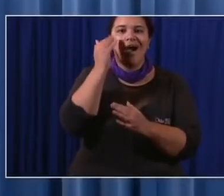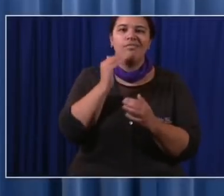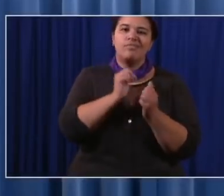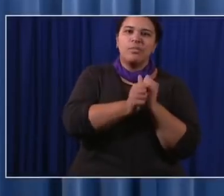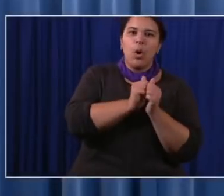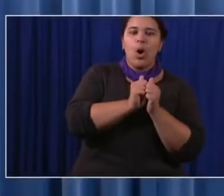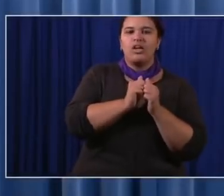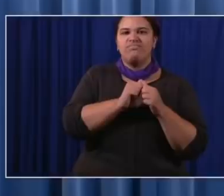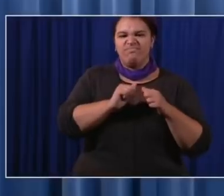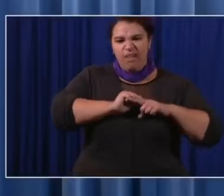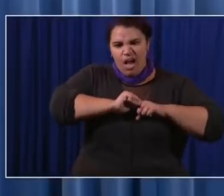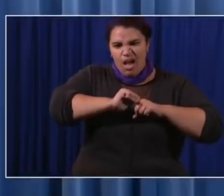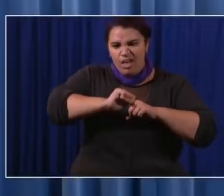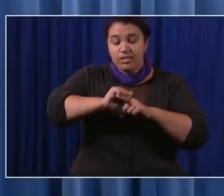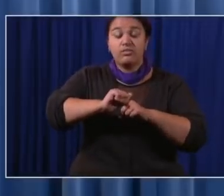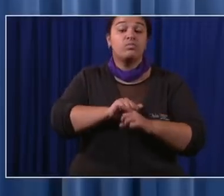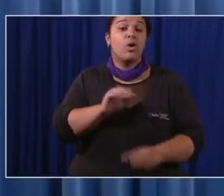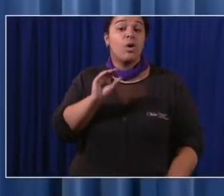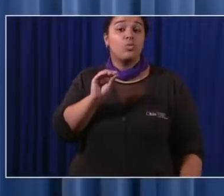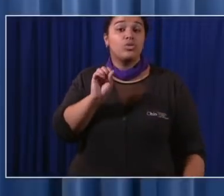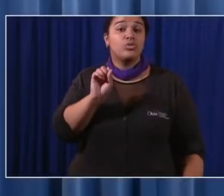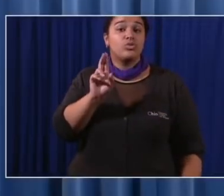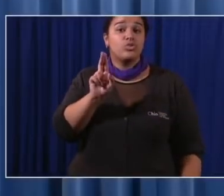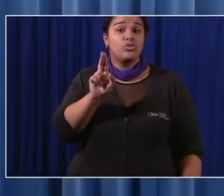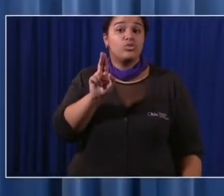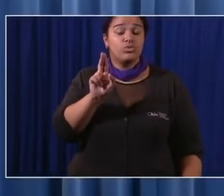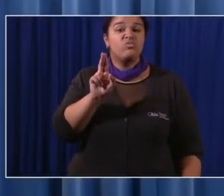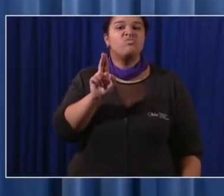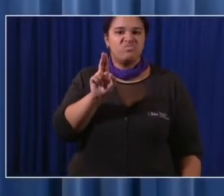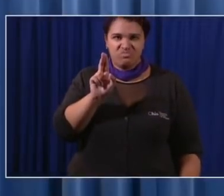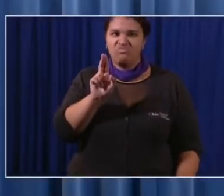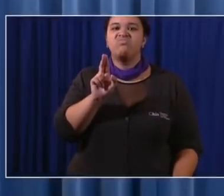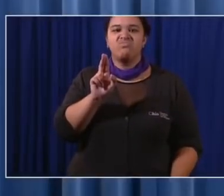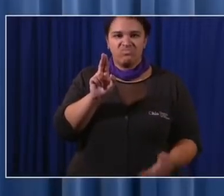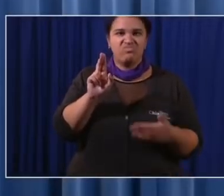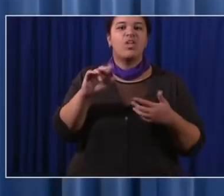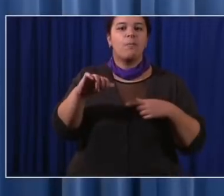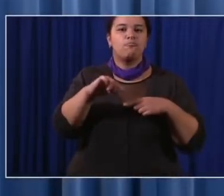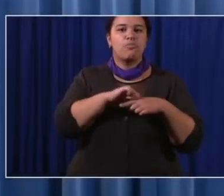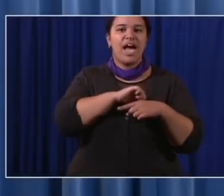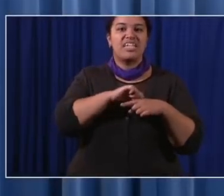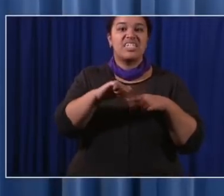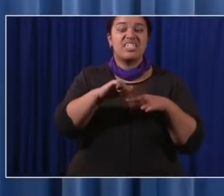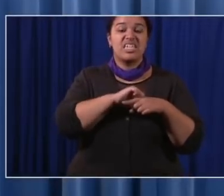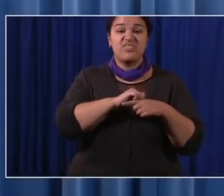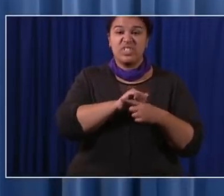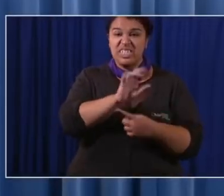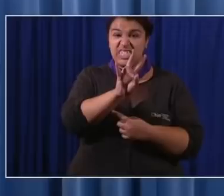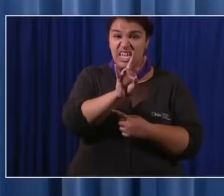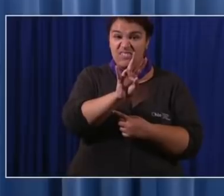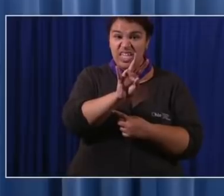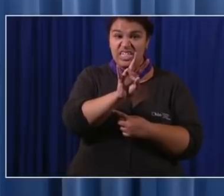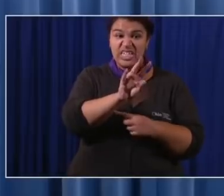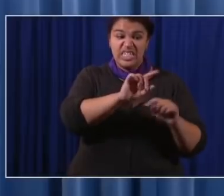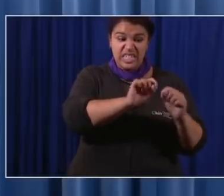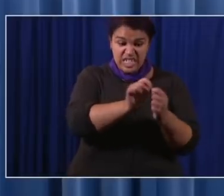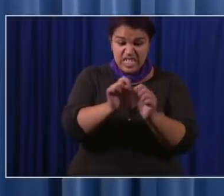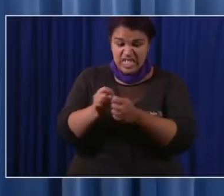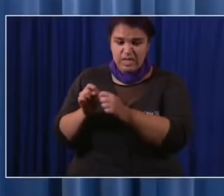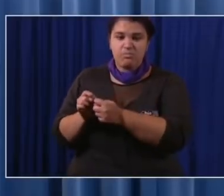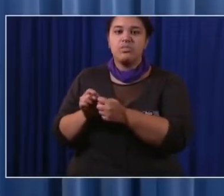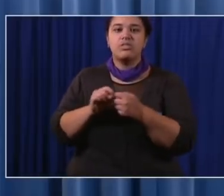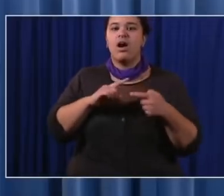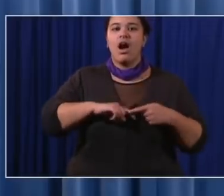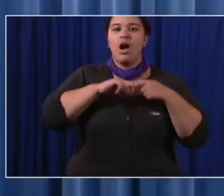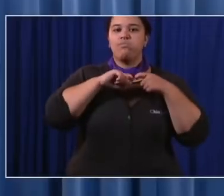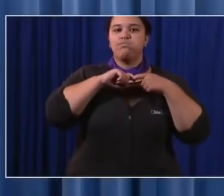underway. We've already seen Ohio State has stopped practices for 7 teams because of some positive COVID tests. We've seen this